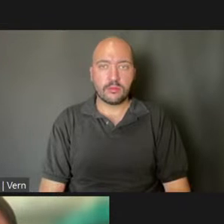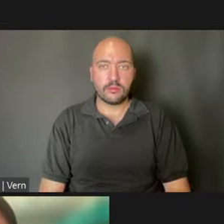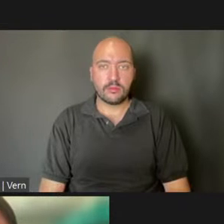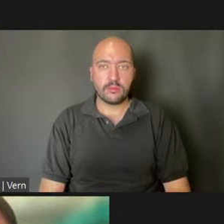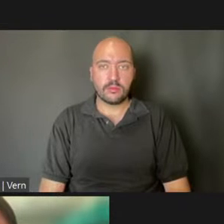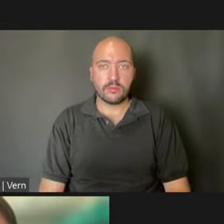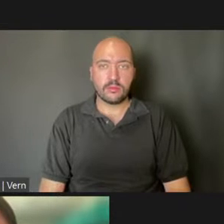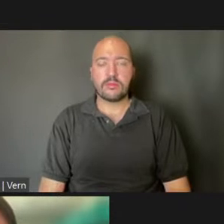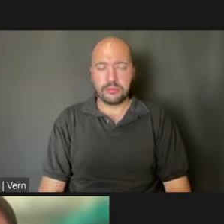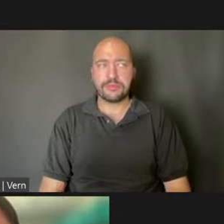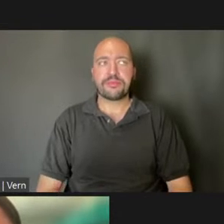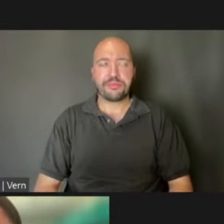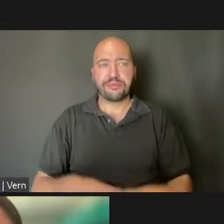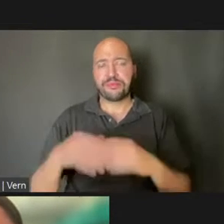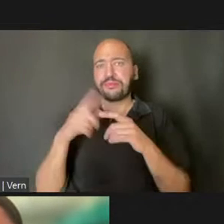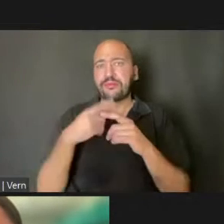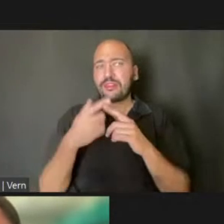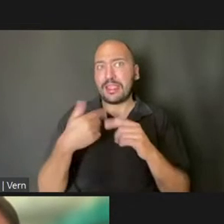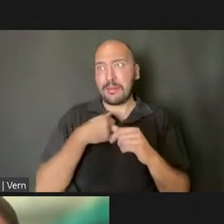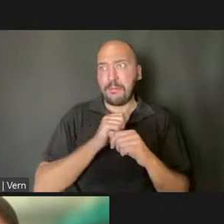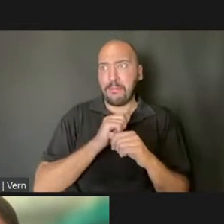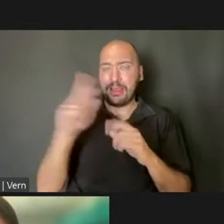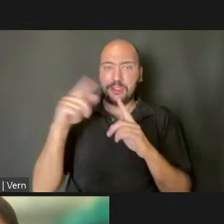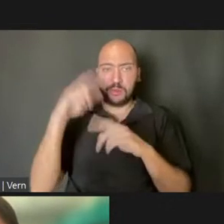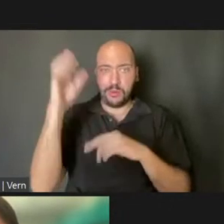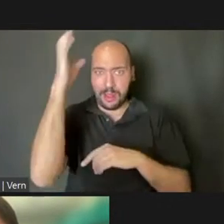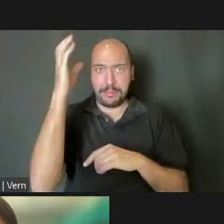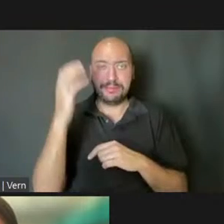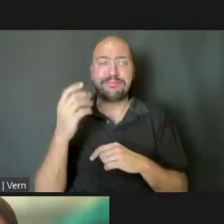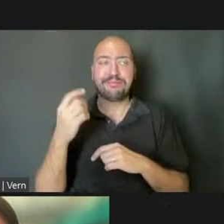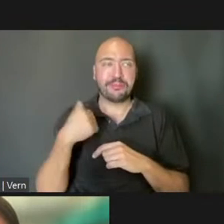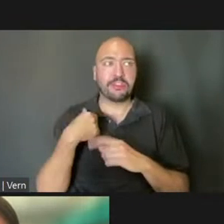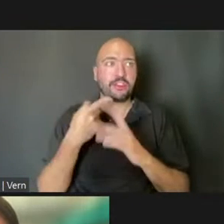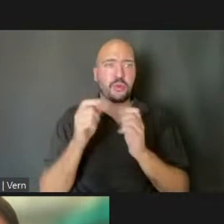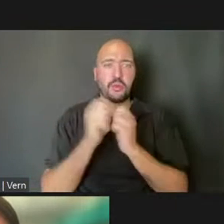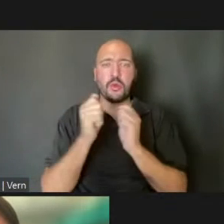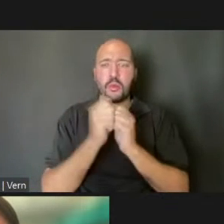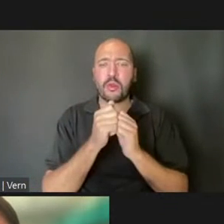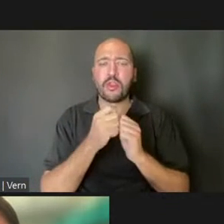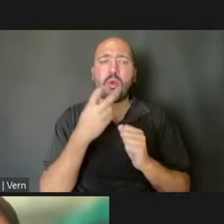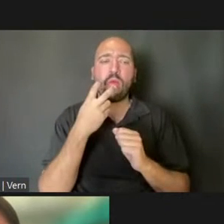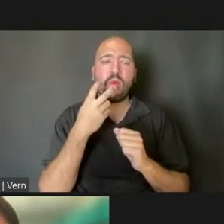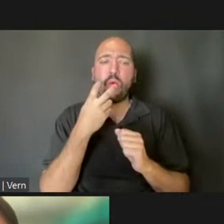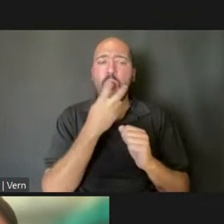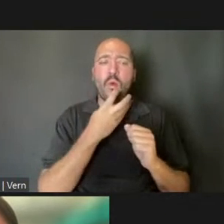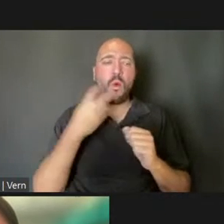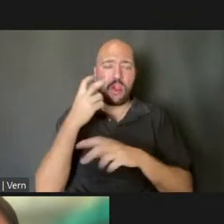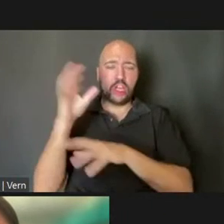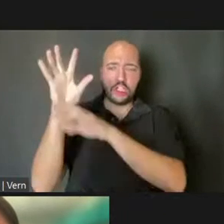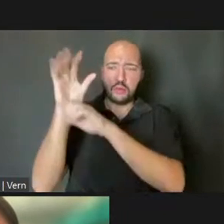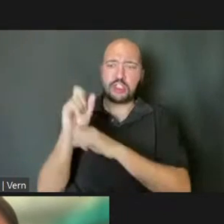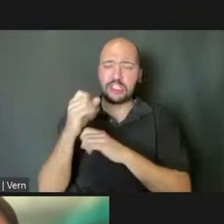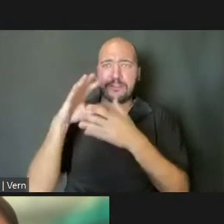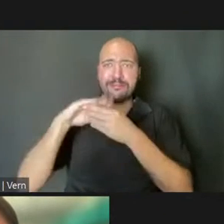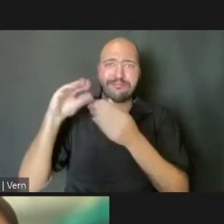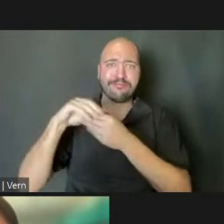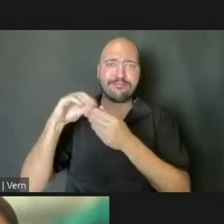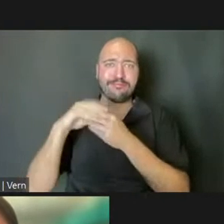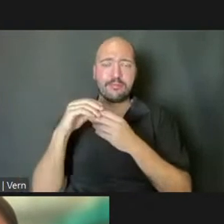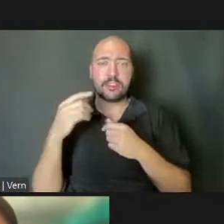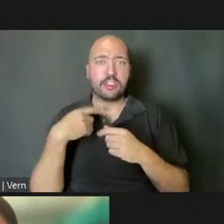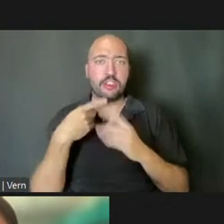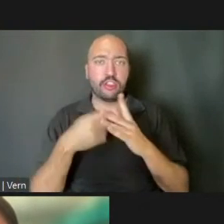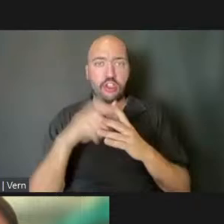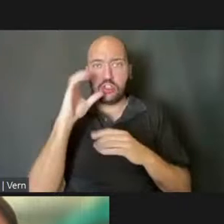Then I went back to Colombia, where I started working with orality, or the oral tradition. And I started looking